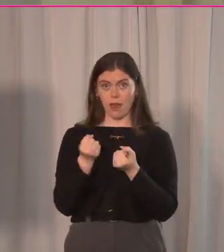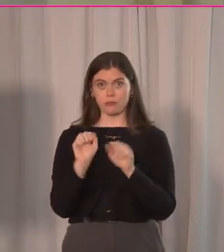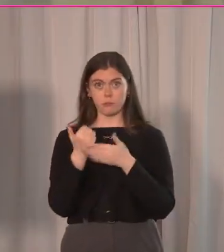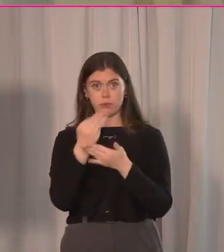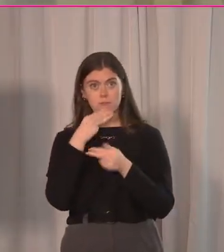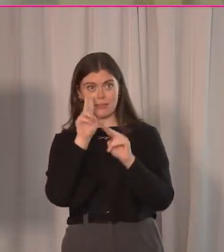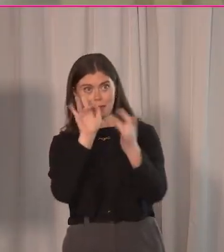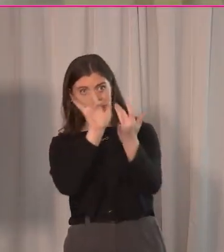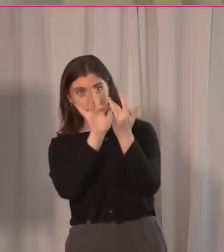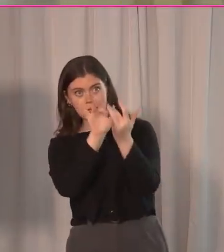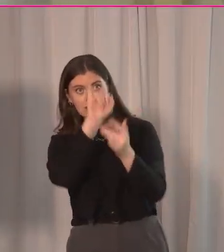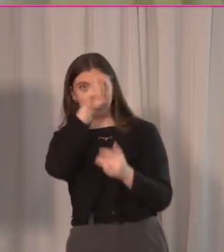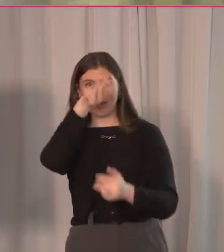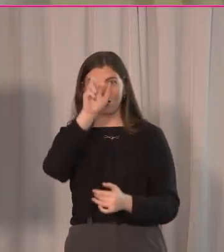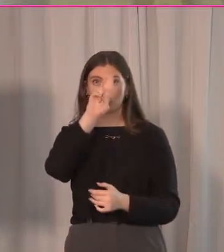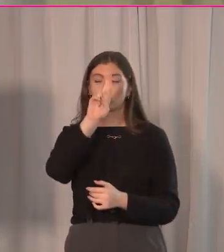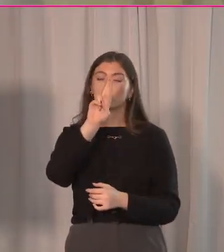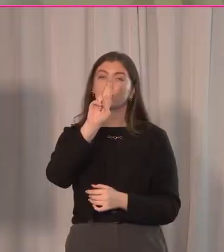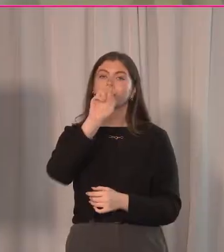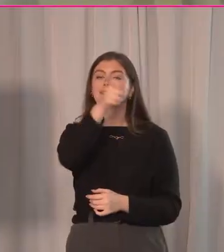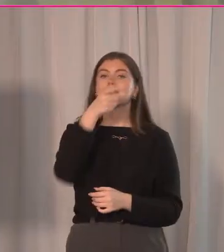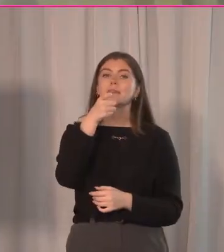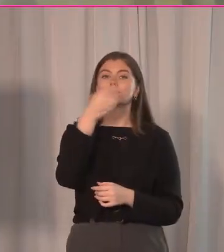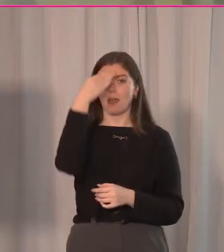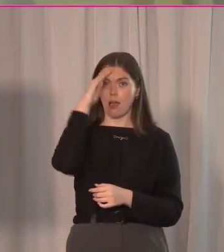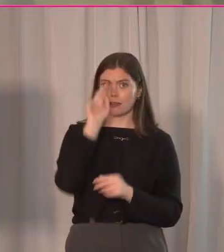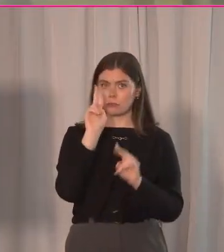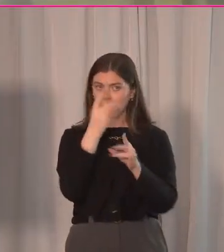to help with perspective and balance?